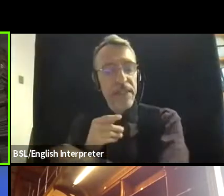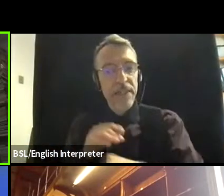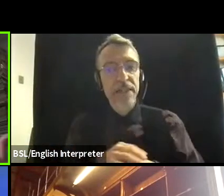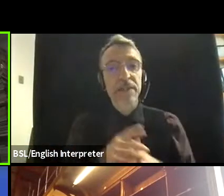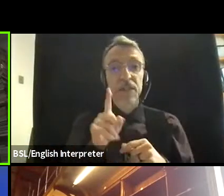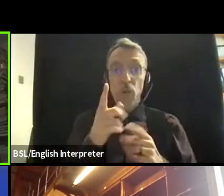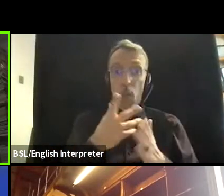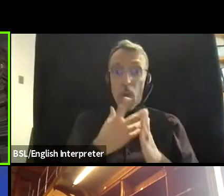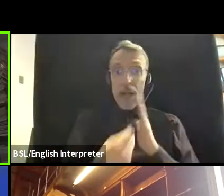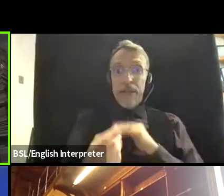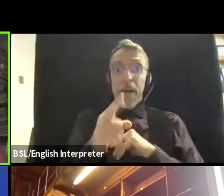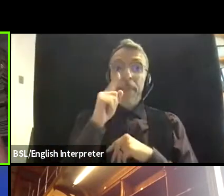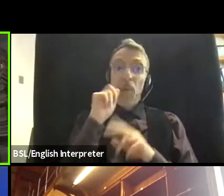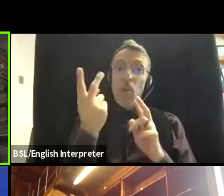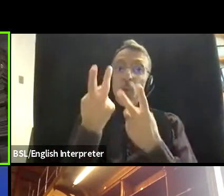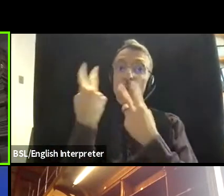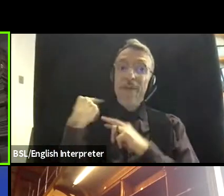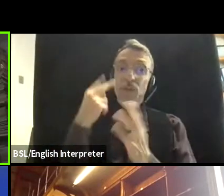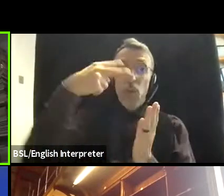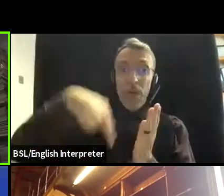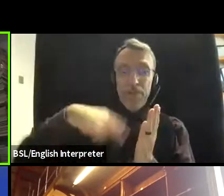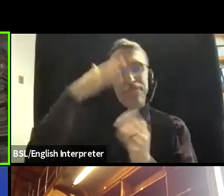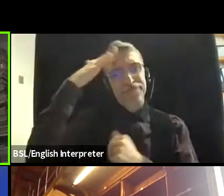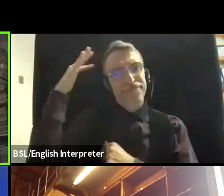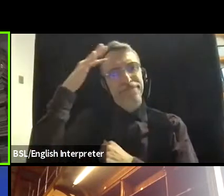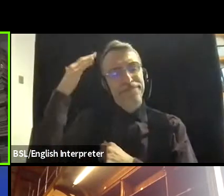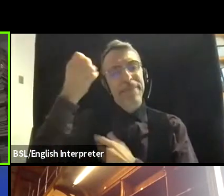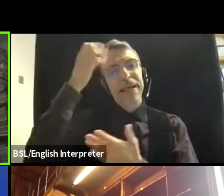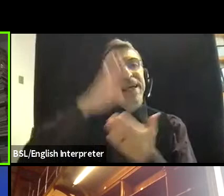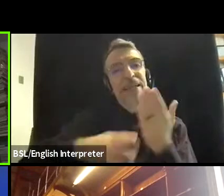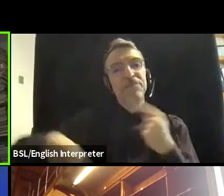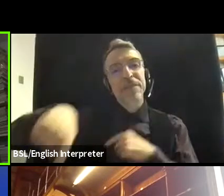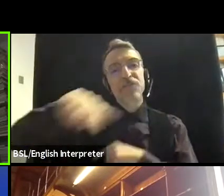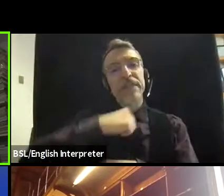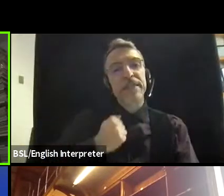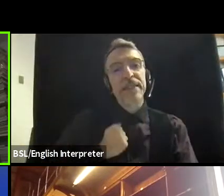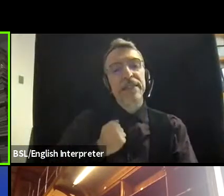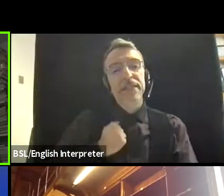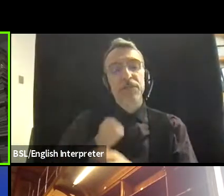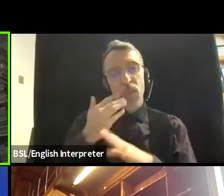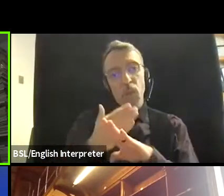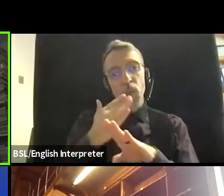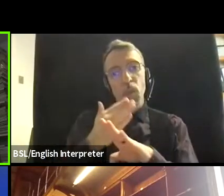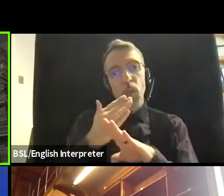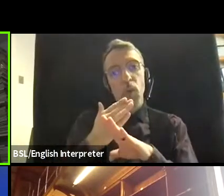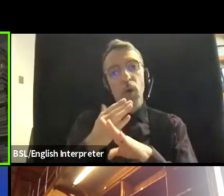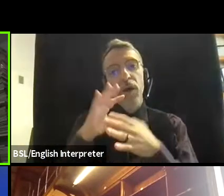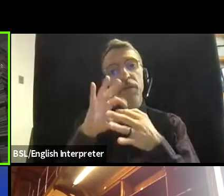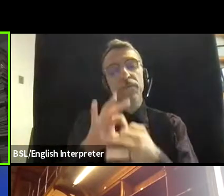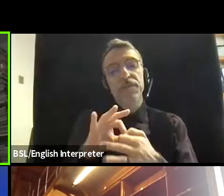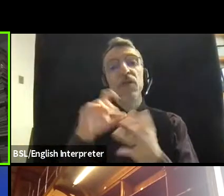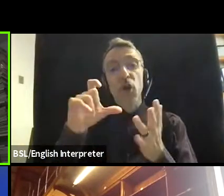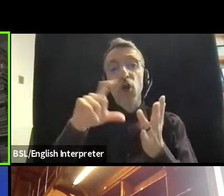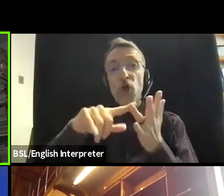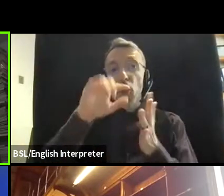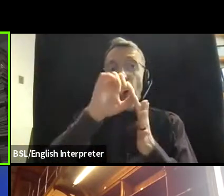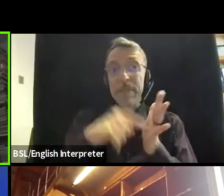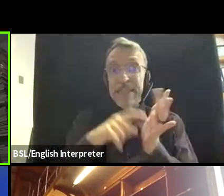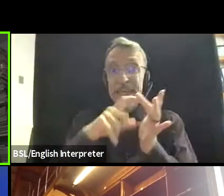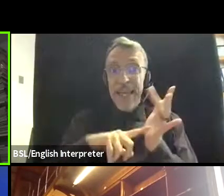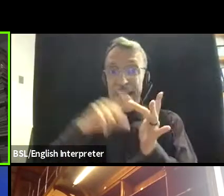example, when I was just reflecting on our experience of working with Coptic young people in